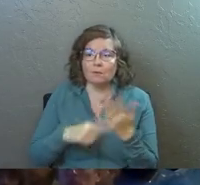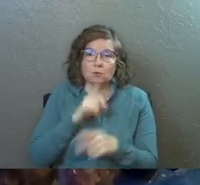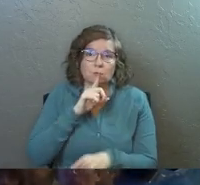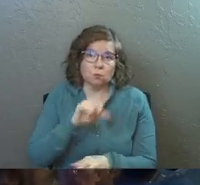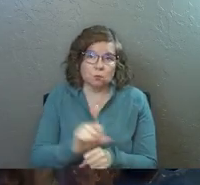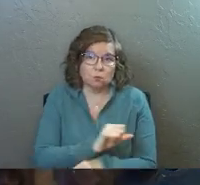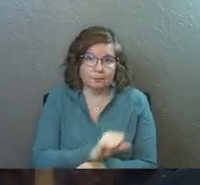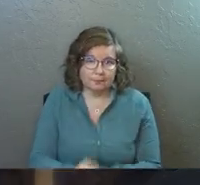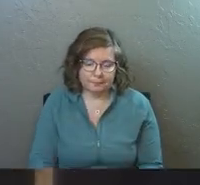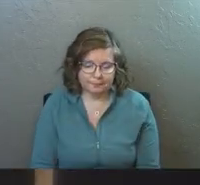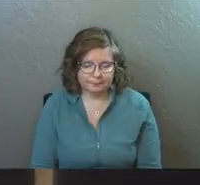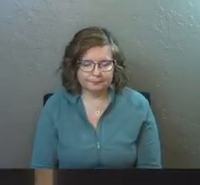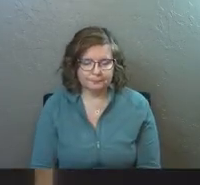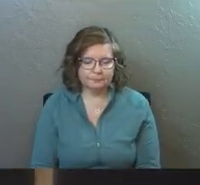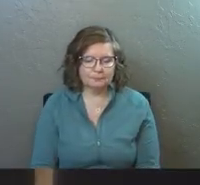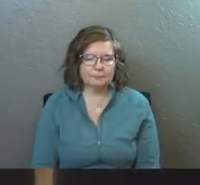true.